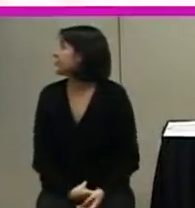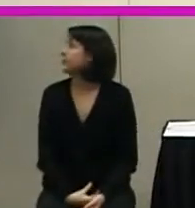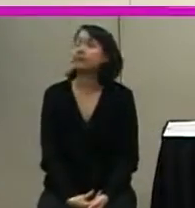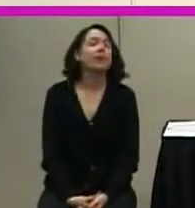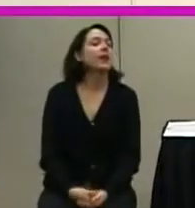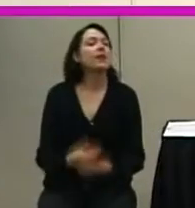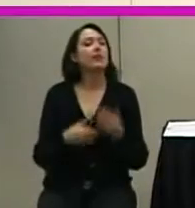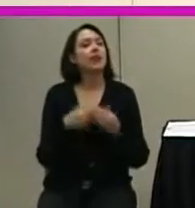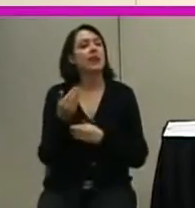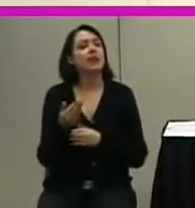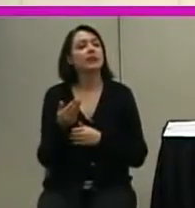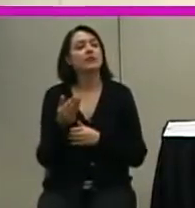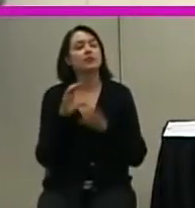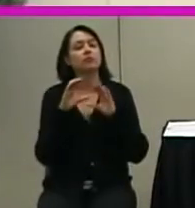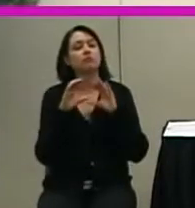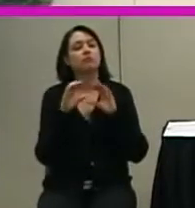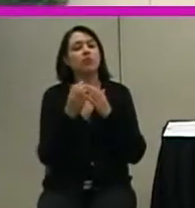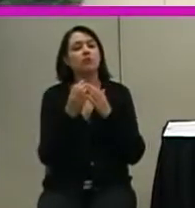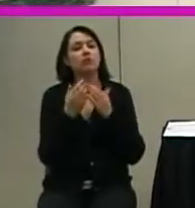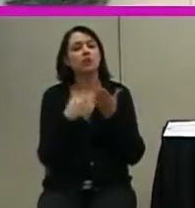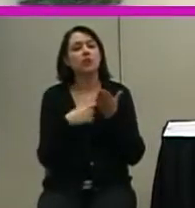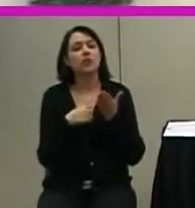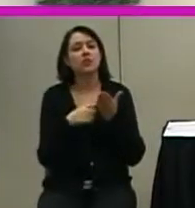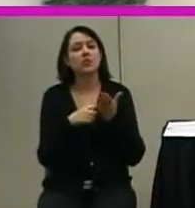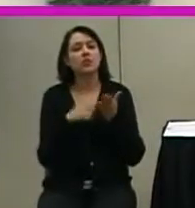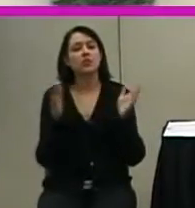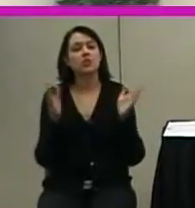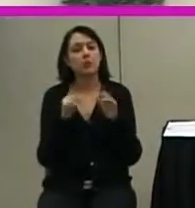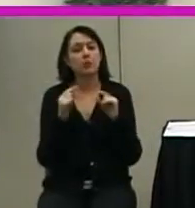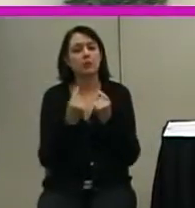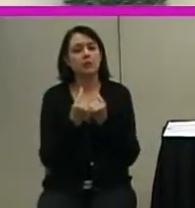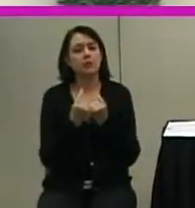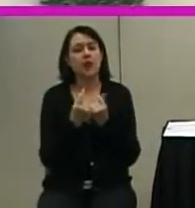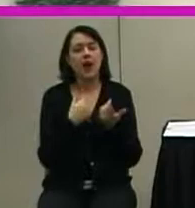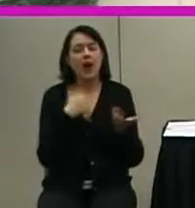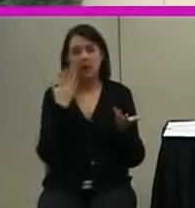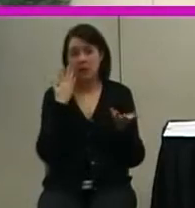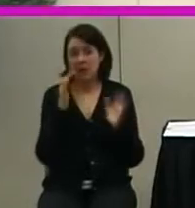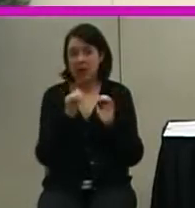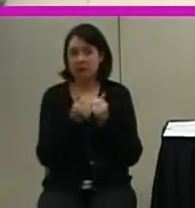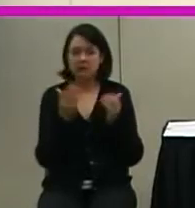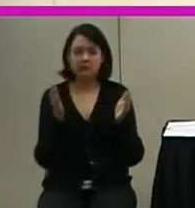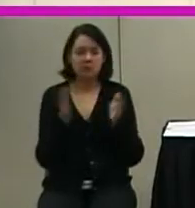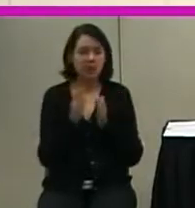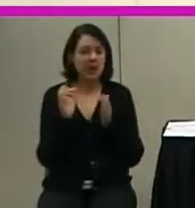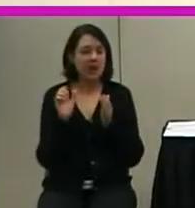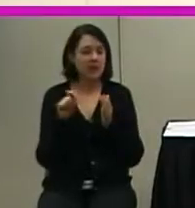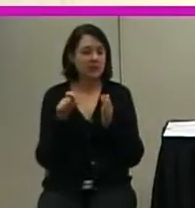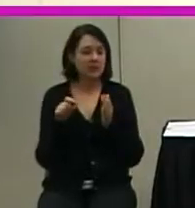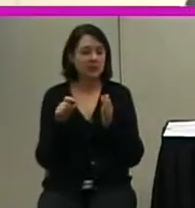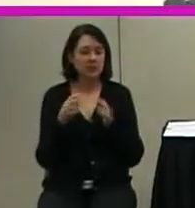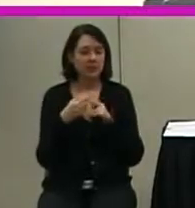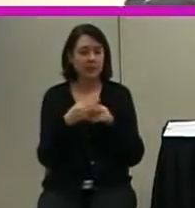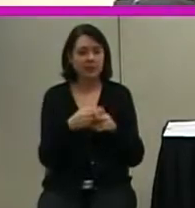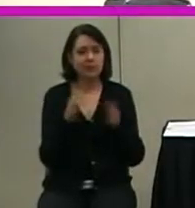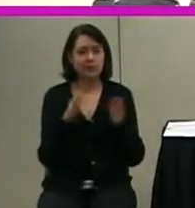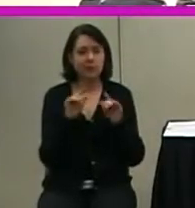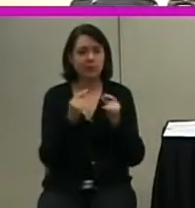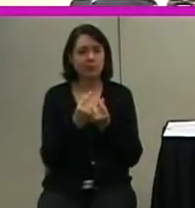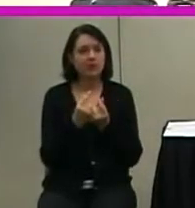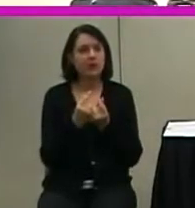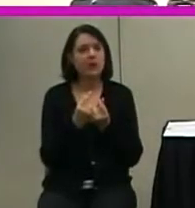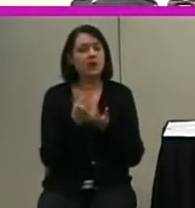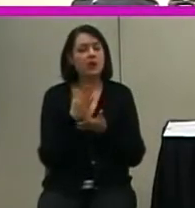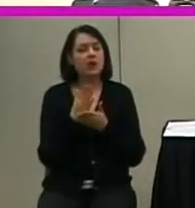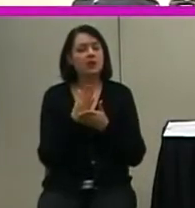This next section I want to talk about what we'd call small group. I don't know how small it has to be small group. Some of